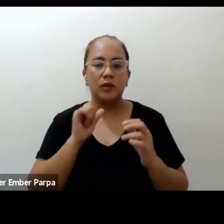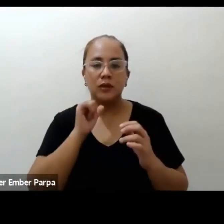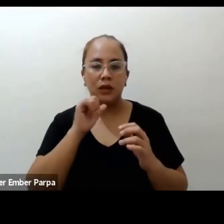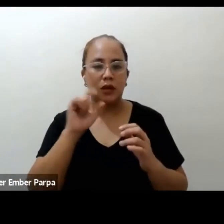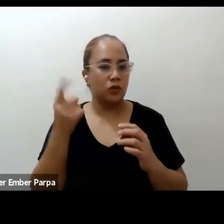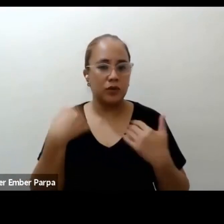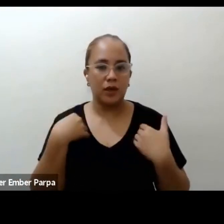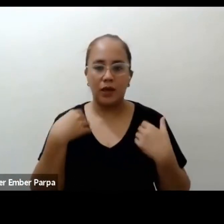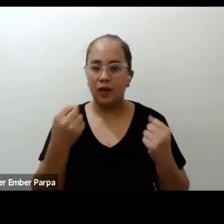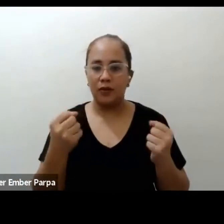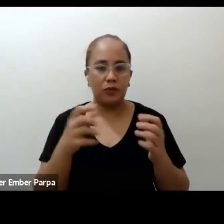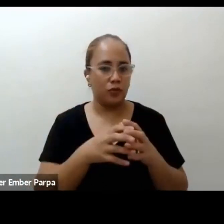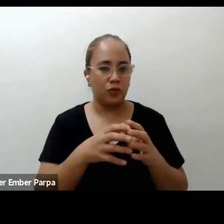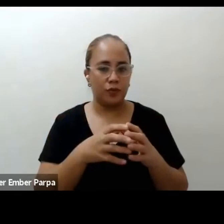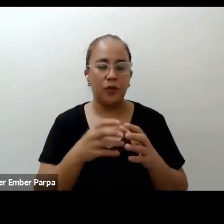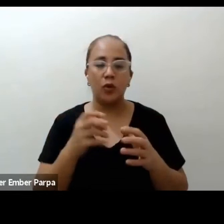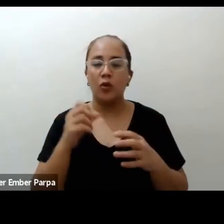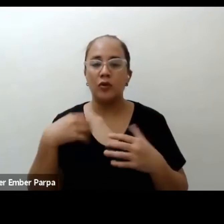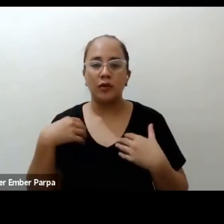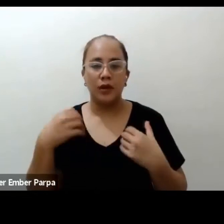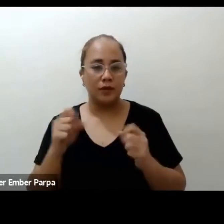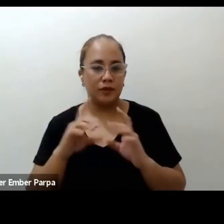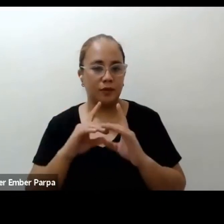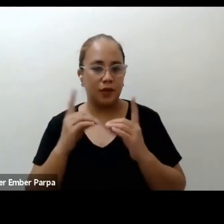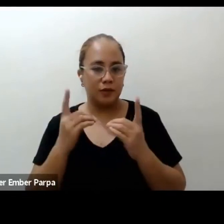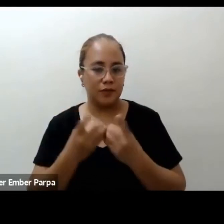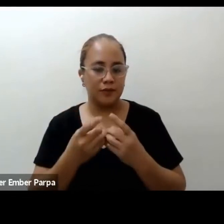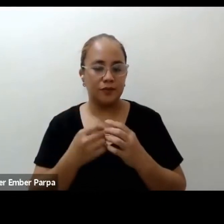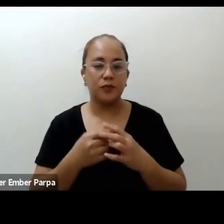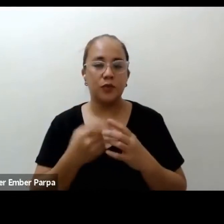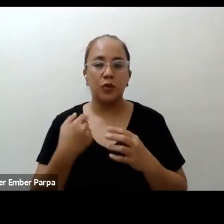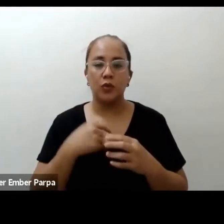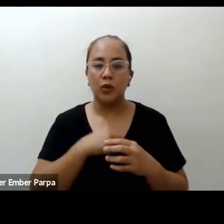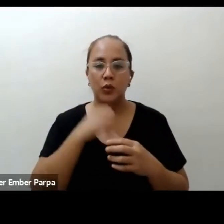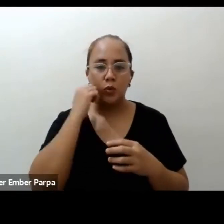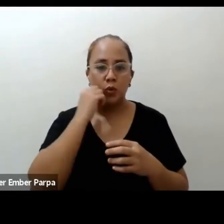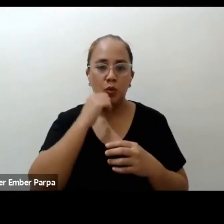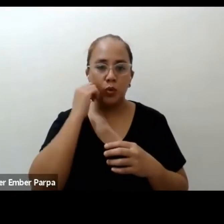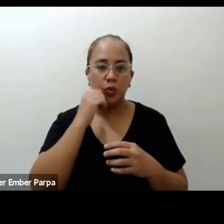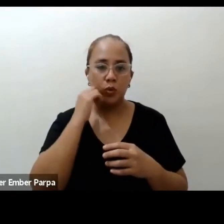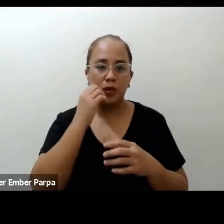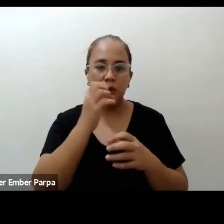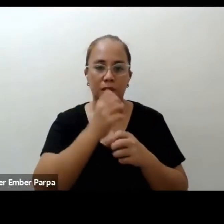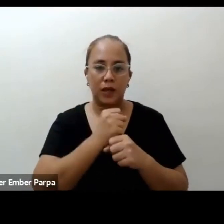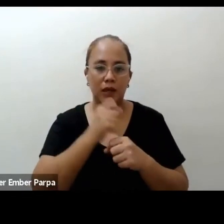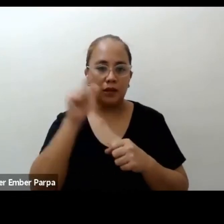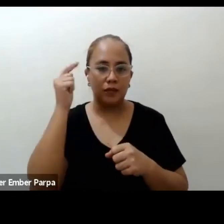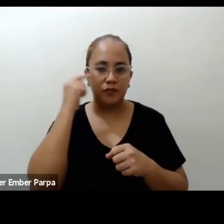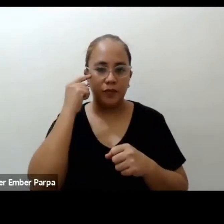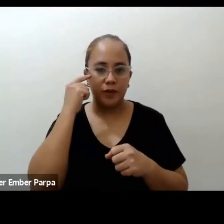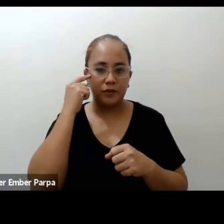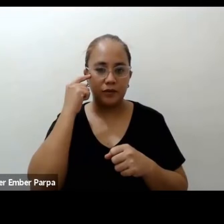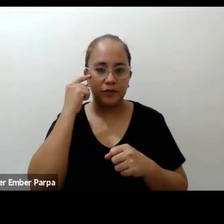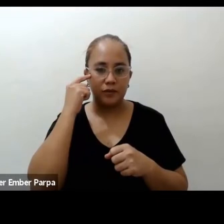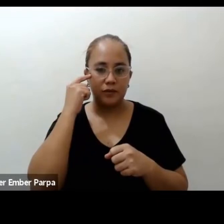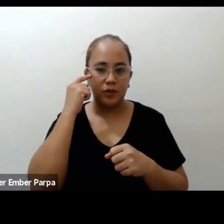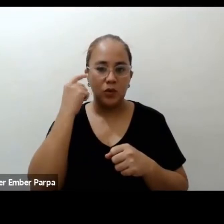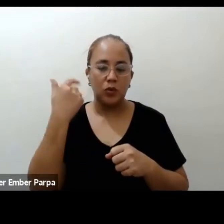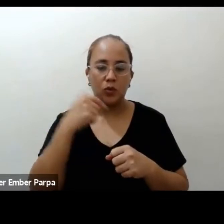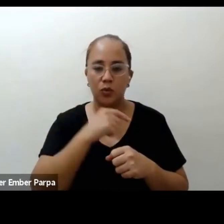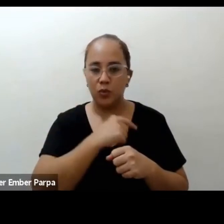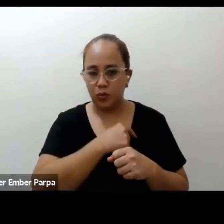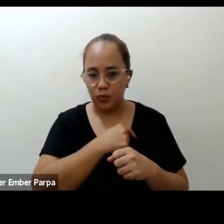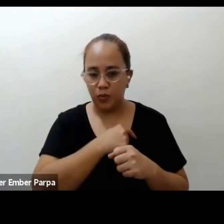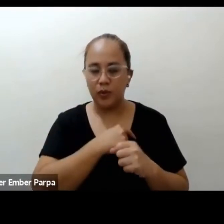health sector or the health department. We will always get the government we deserve. So hanggang